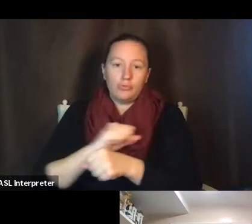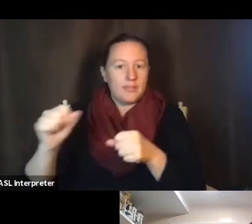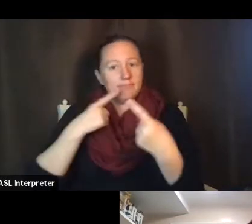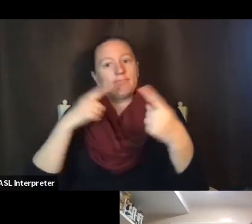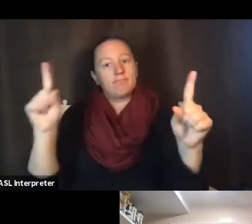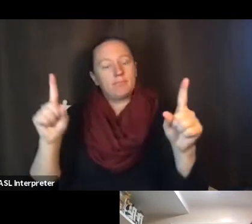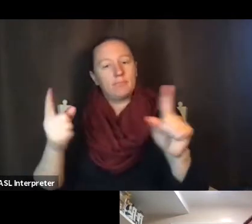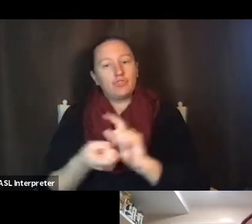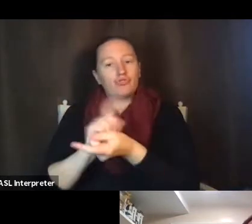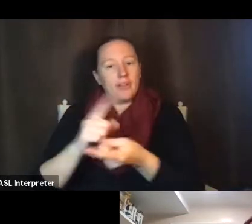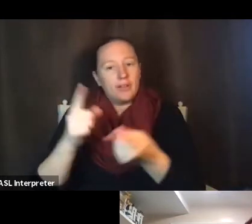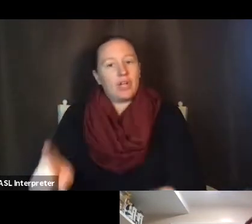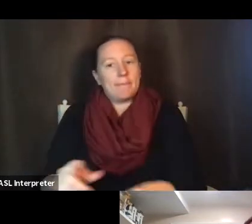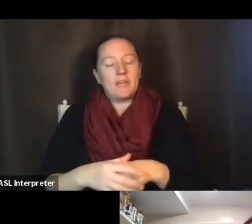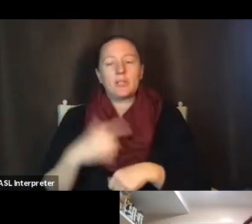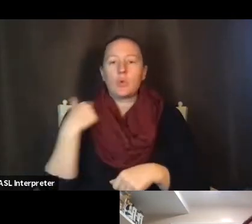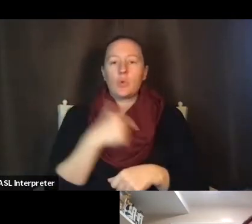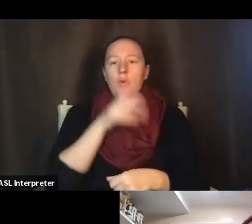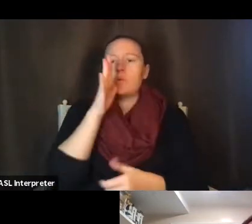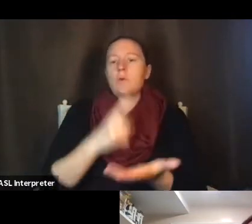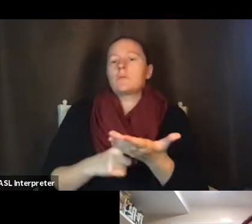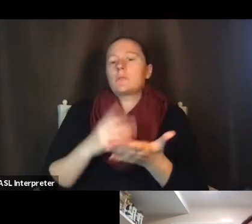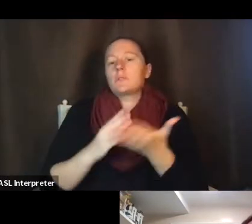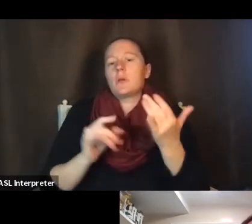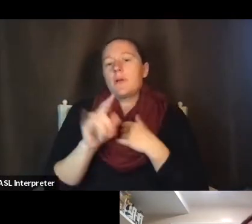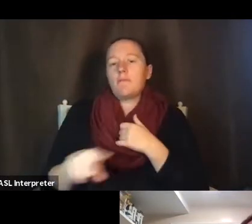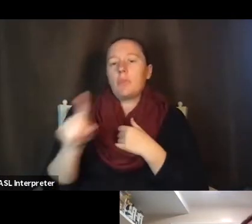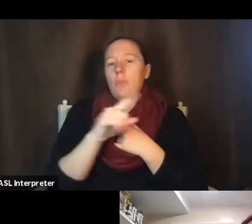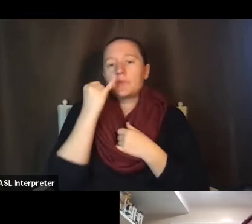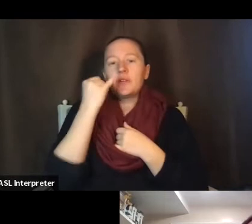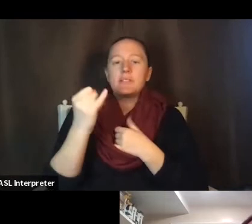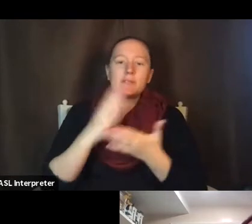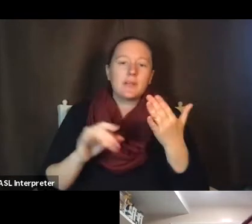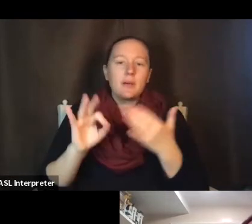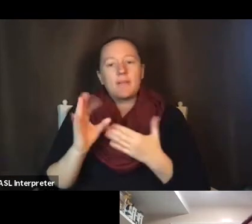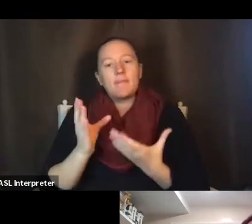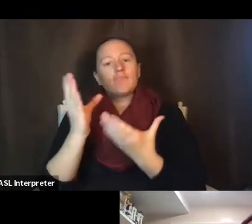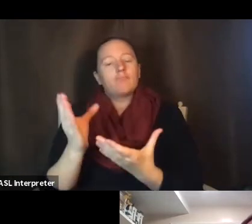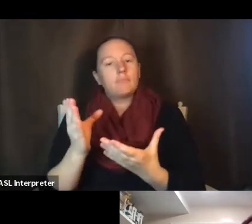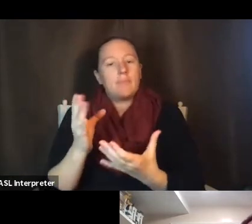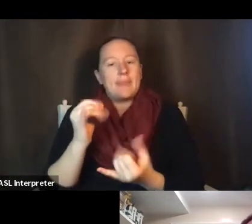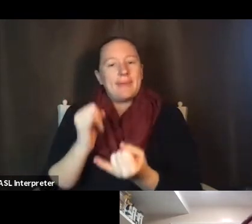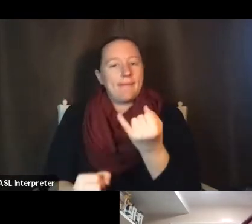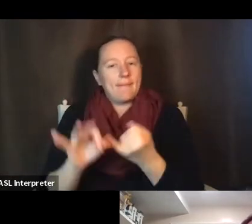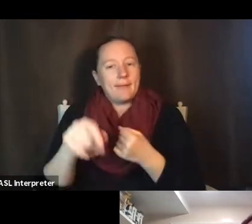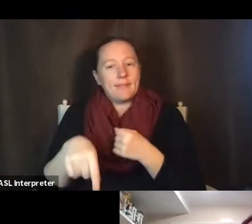level change? And I think we're going to talk about some of those ideas and recommendations towards the end of the presentation.